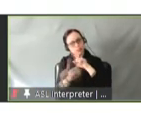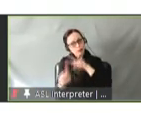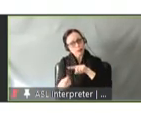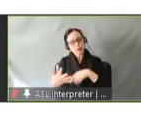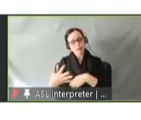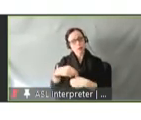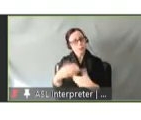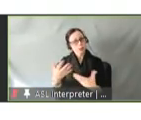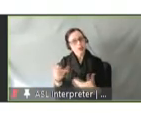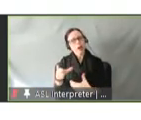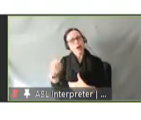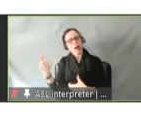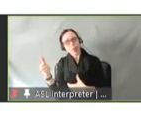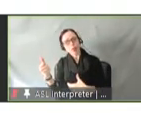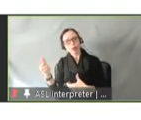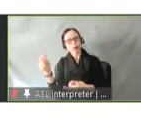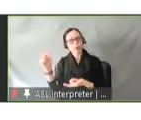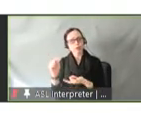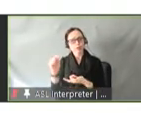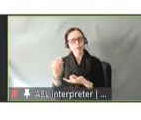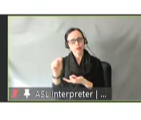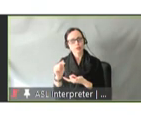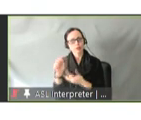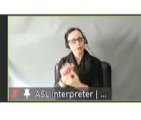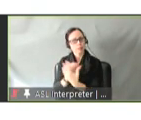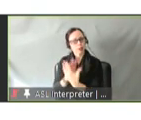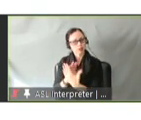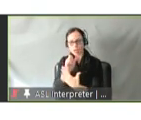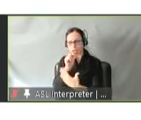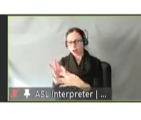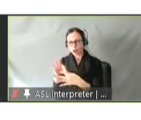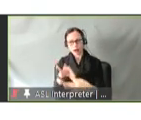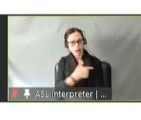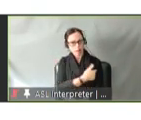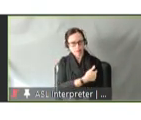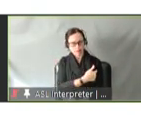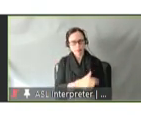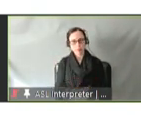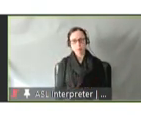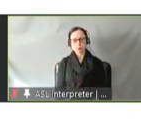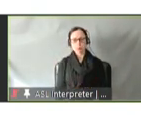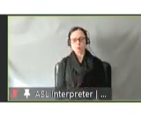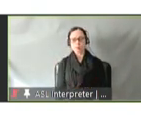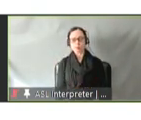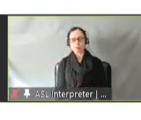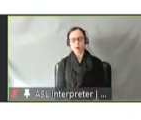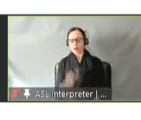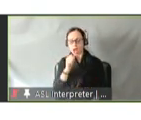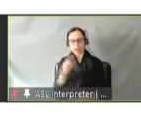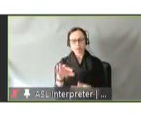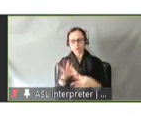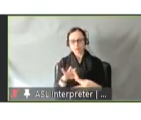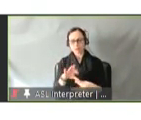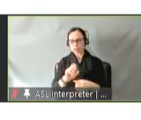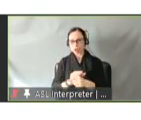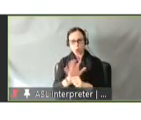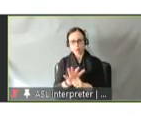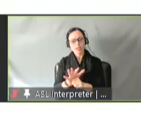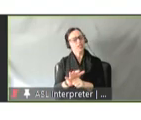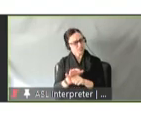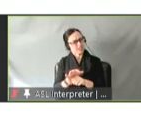including other mitigation measures that are not vaccine-related to COVID-19. but this can certainly add to public confusion